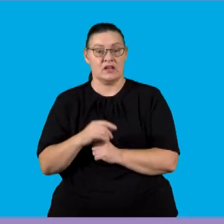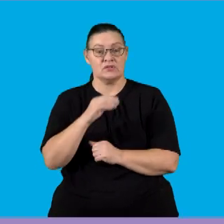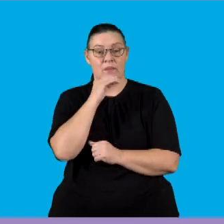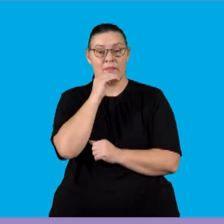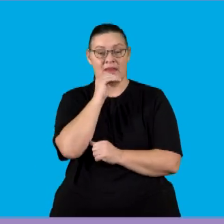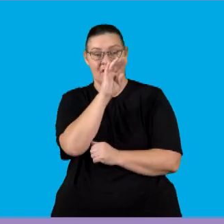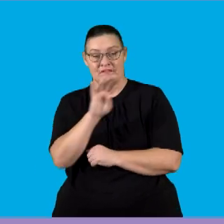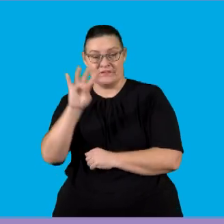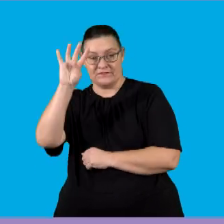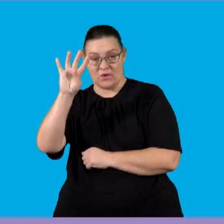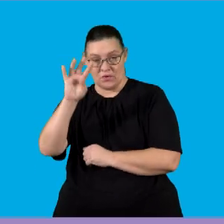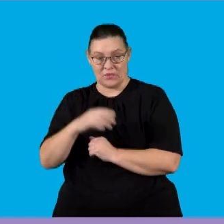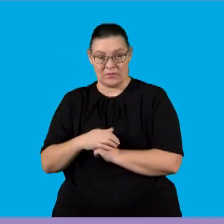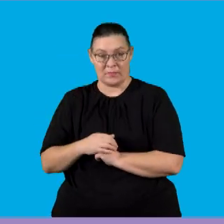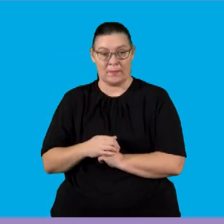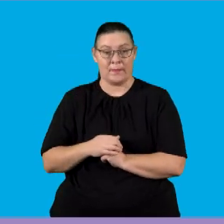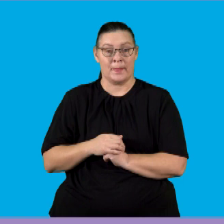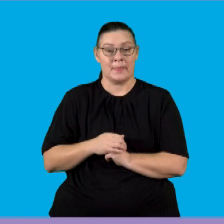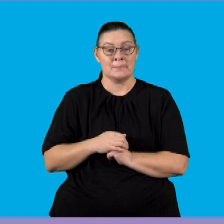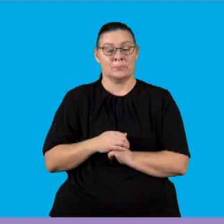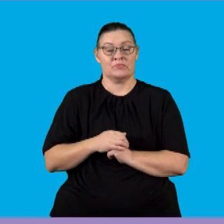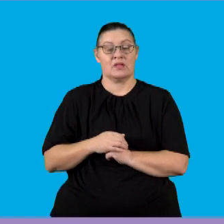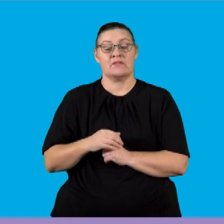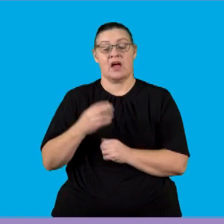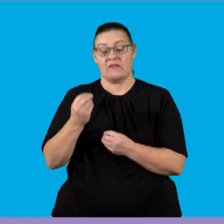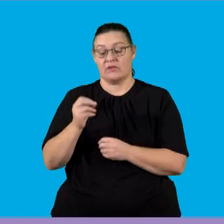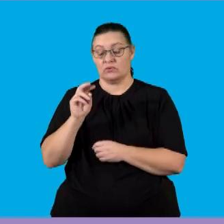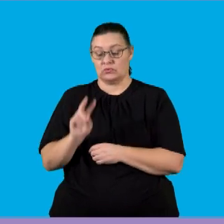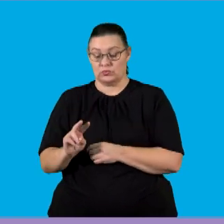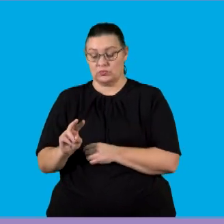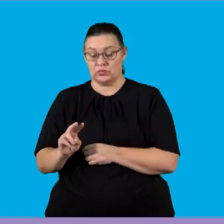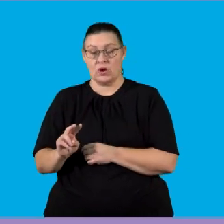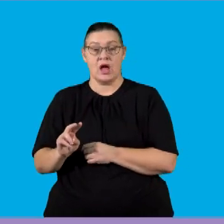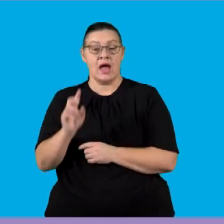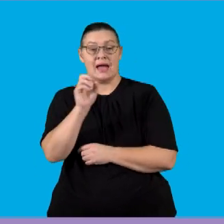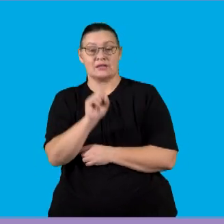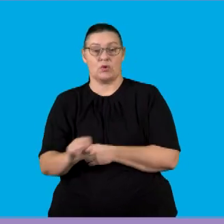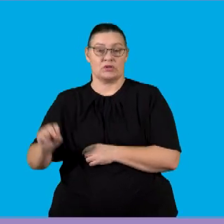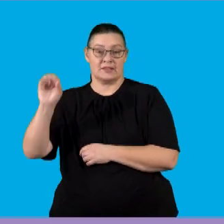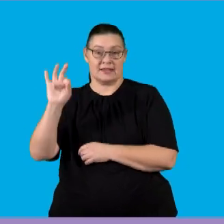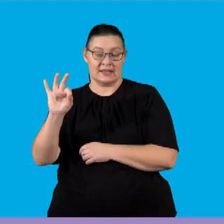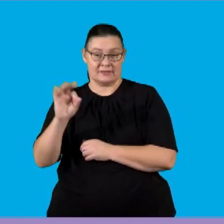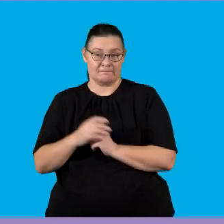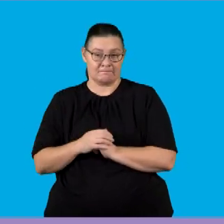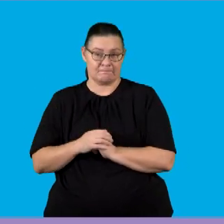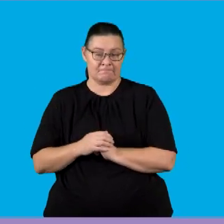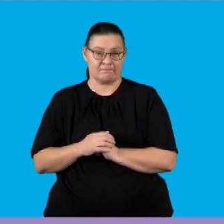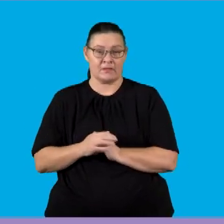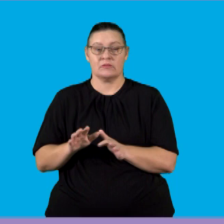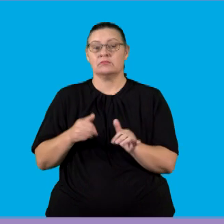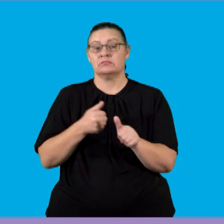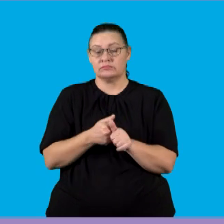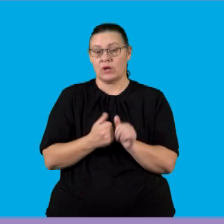product is going to be raised to an exponent 4. And then we have multiplied by 2 exponent 3. Now, according